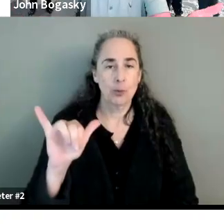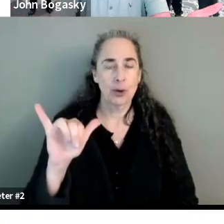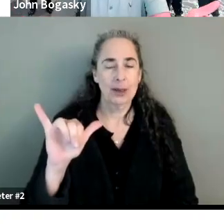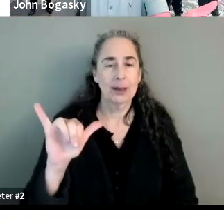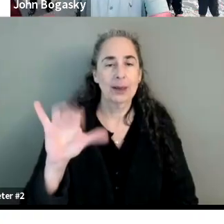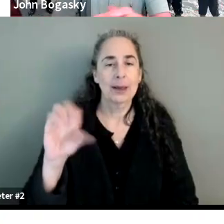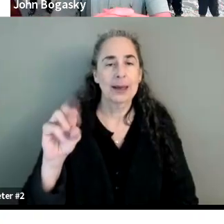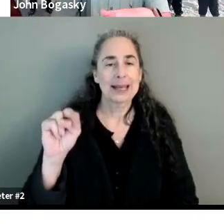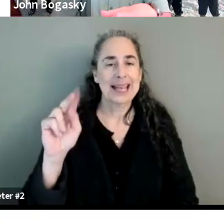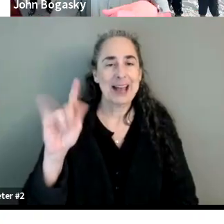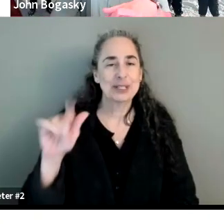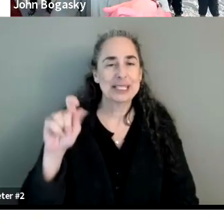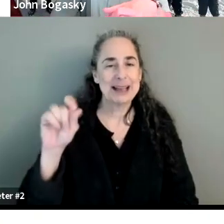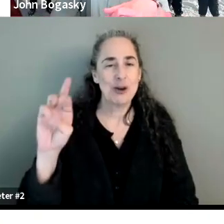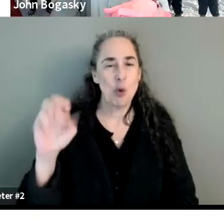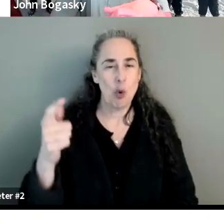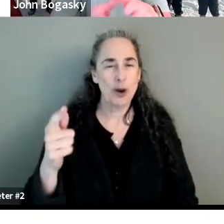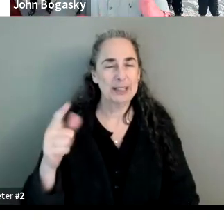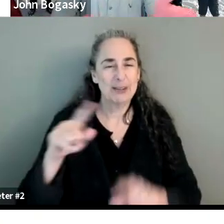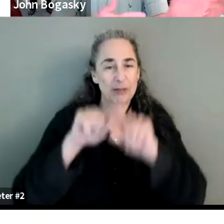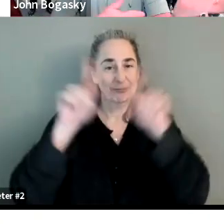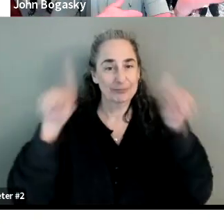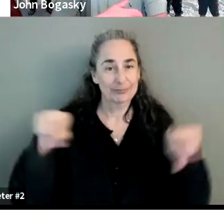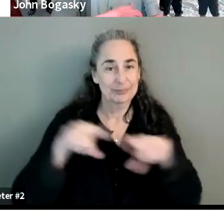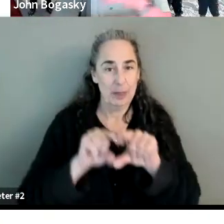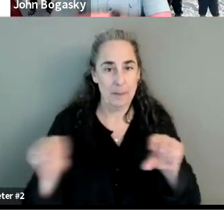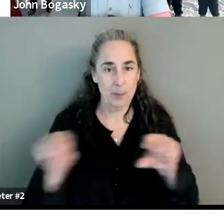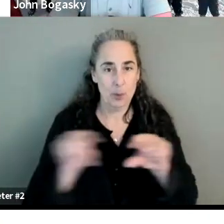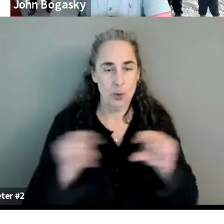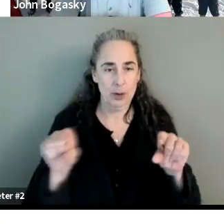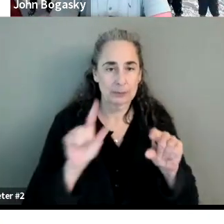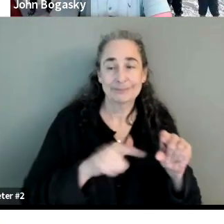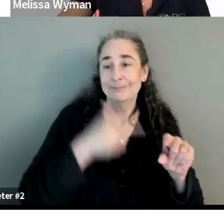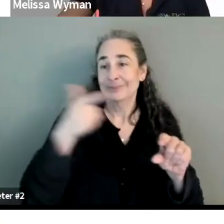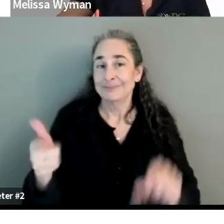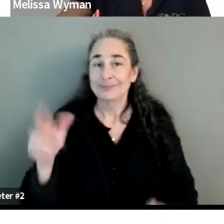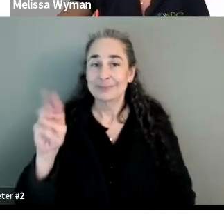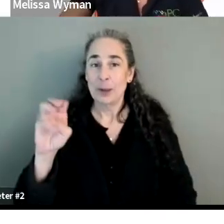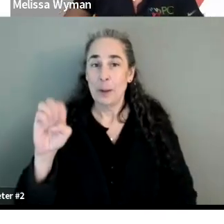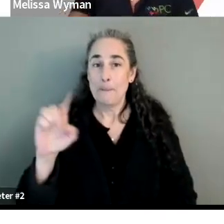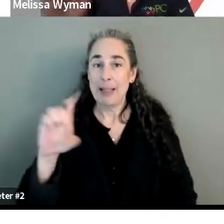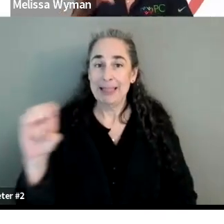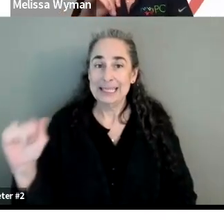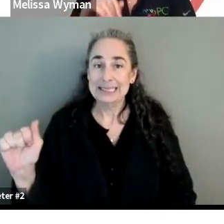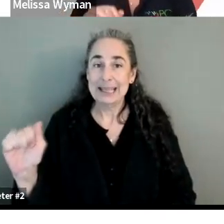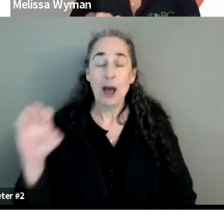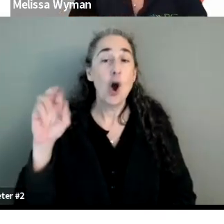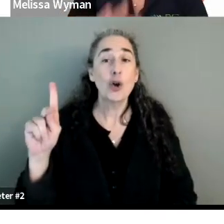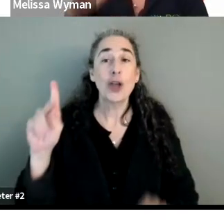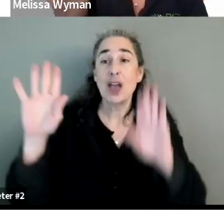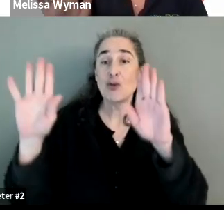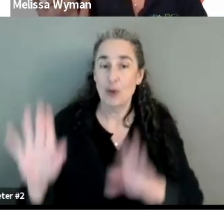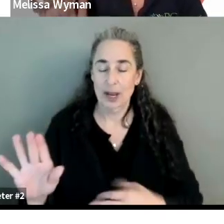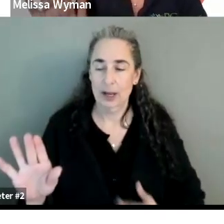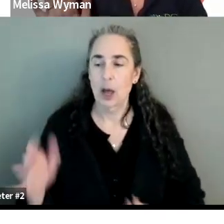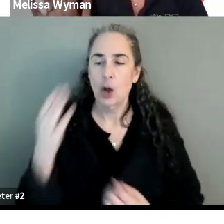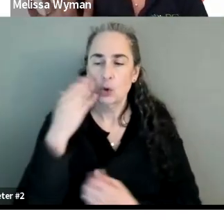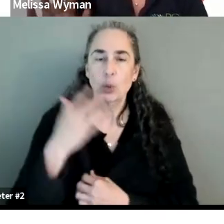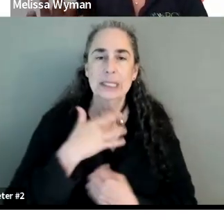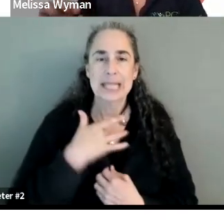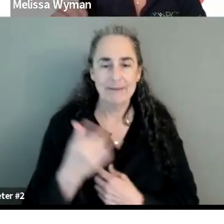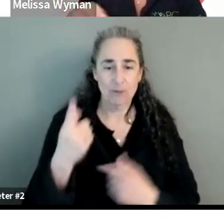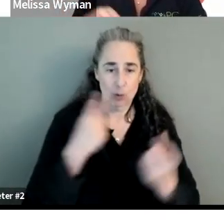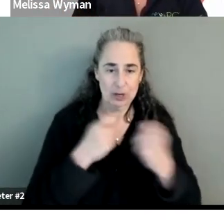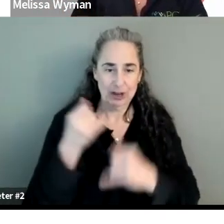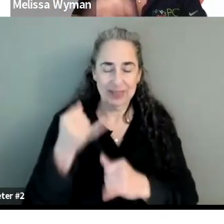I appreciate the opportunity. Melissa, I can give it back to you. Okay, great. And then just so I know we usually ask for